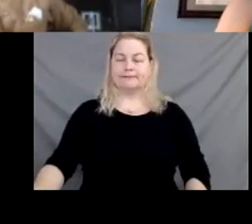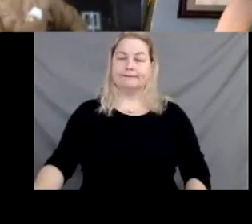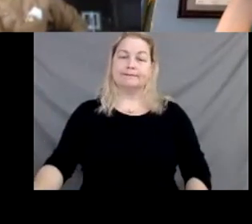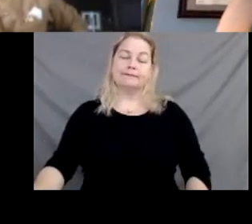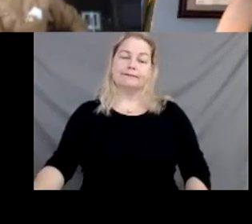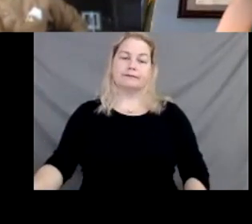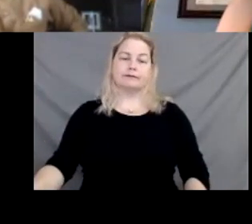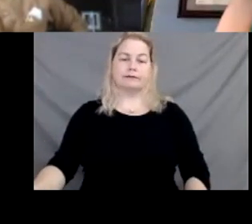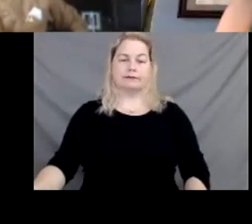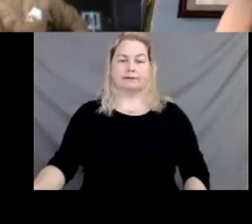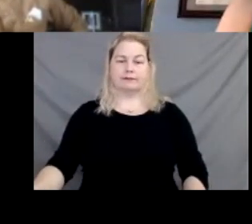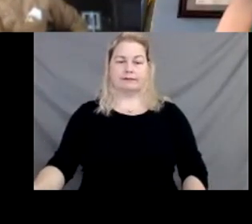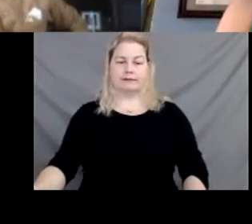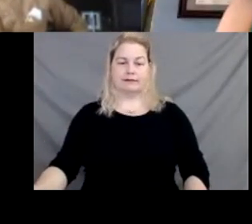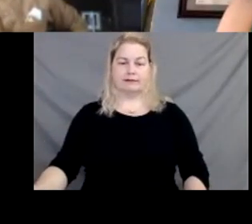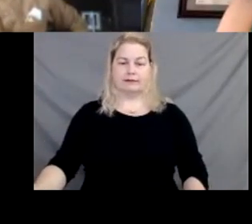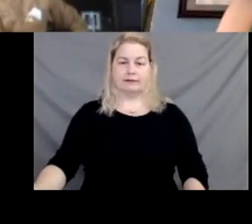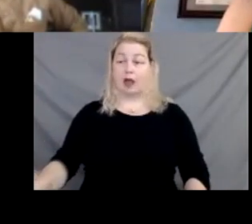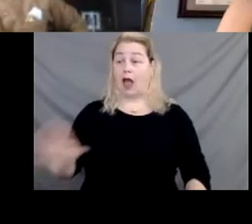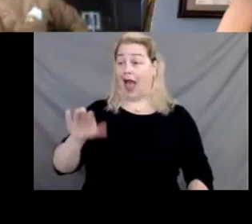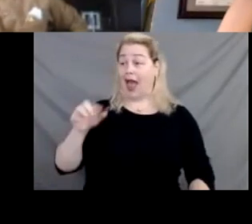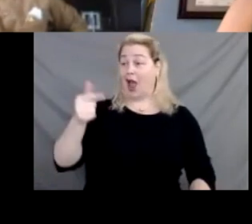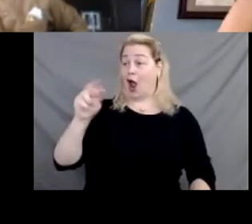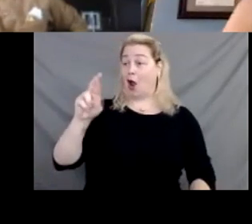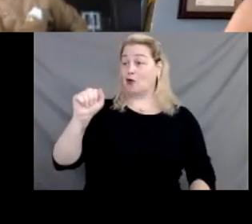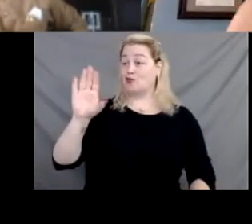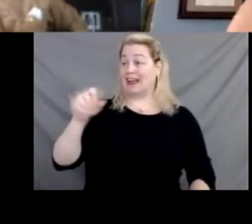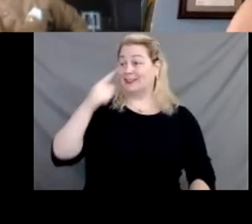I believe Grace, if I can put you on the spot with that.